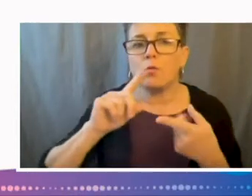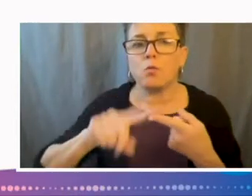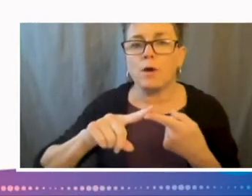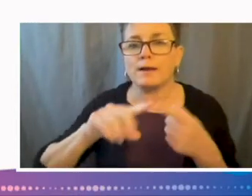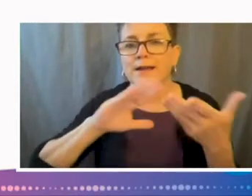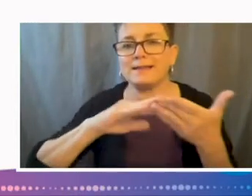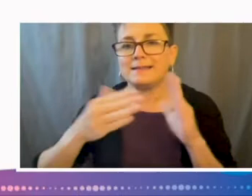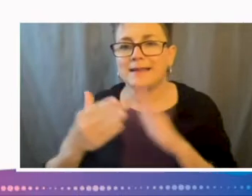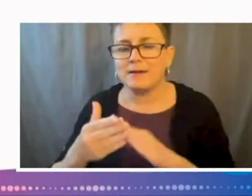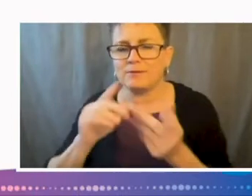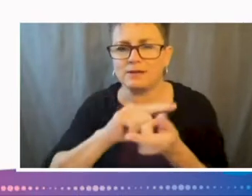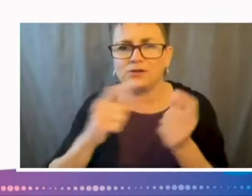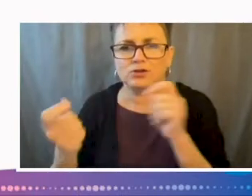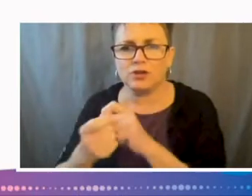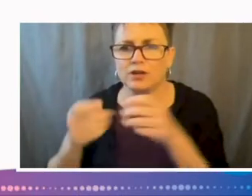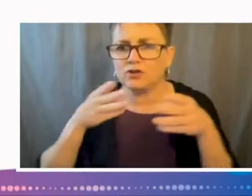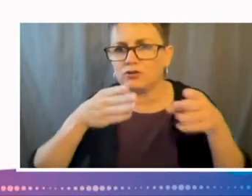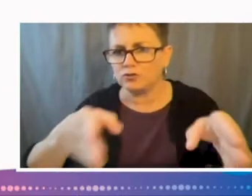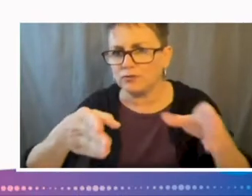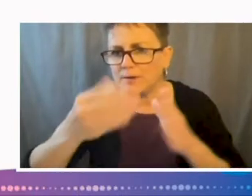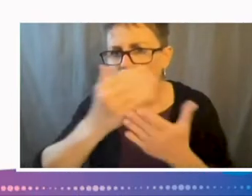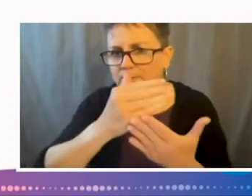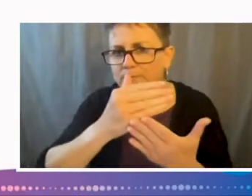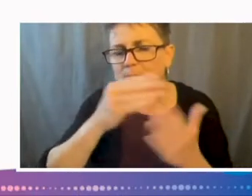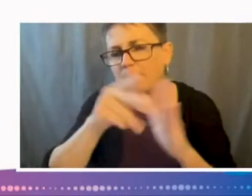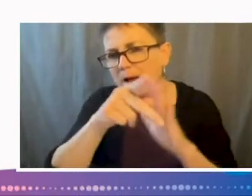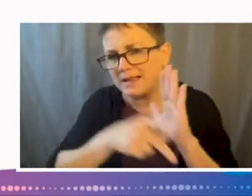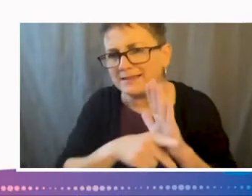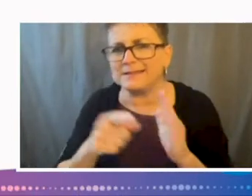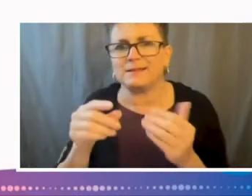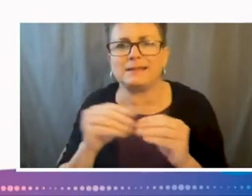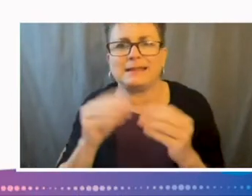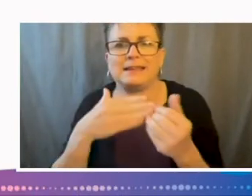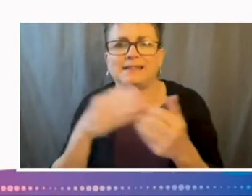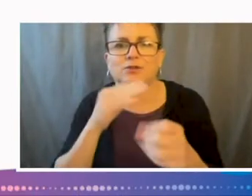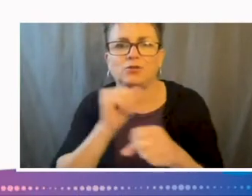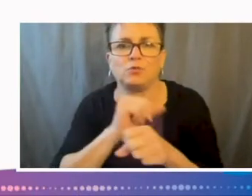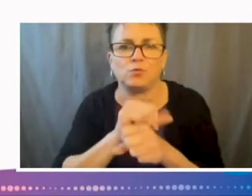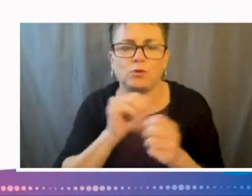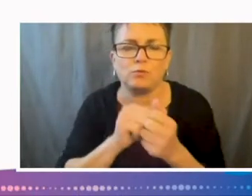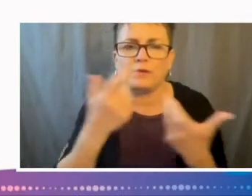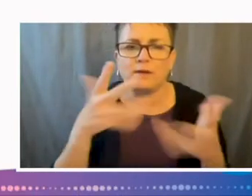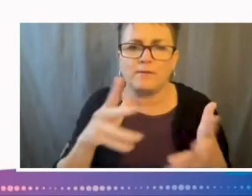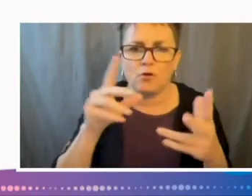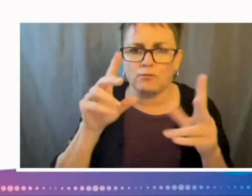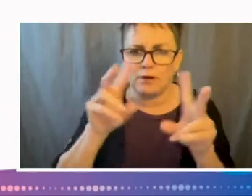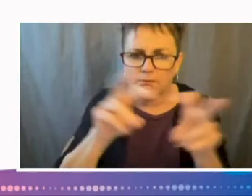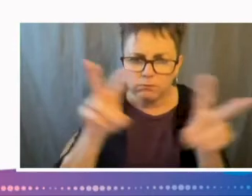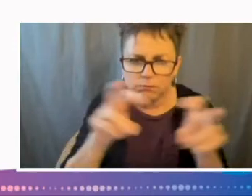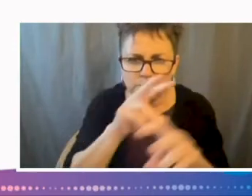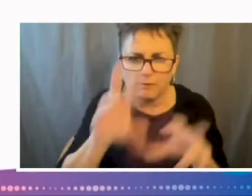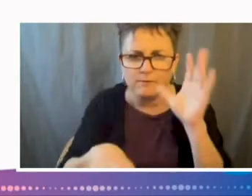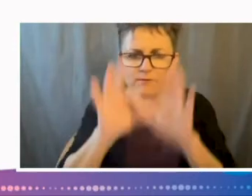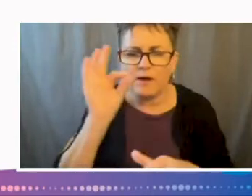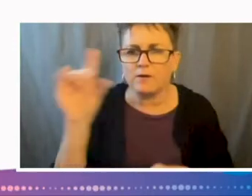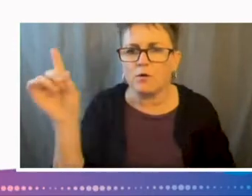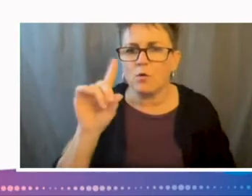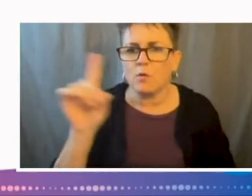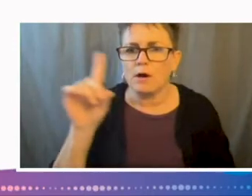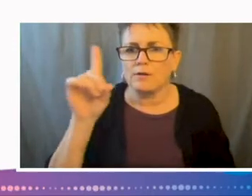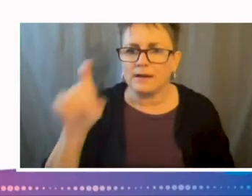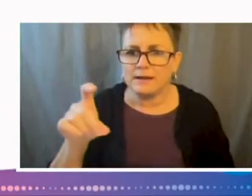a complete street policy that they're easier to work with. They've already gone through the motions of identifying the need to make their streets